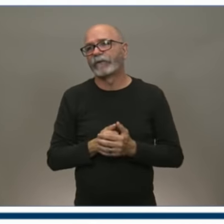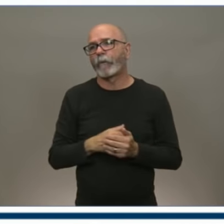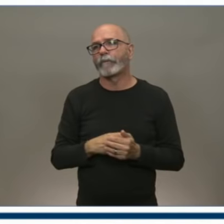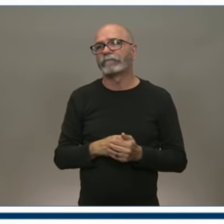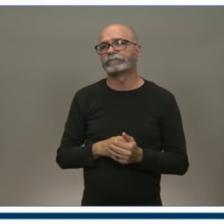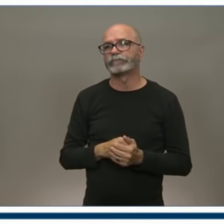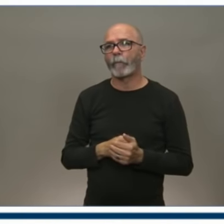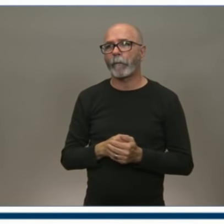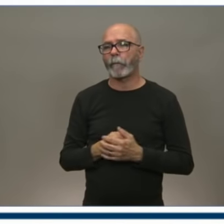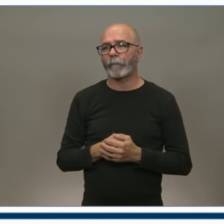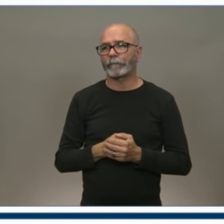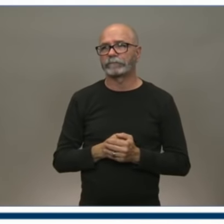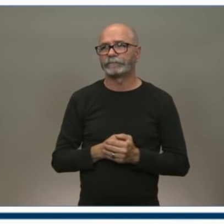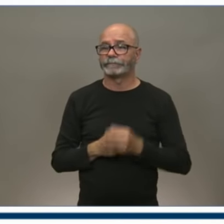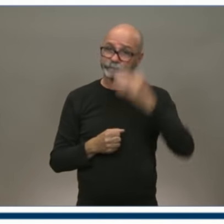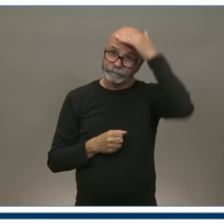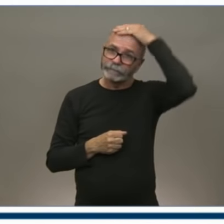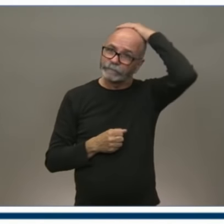record as they happen?